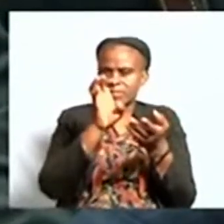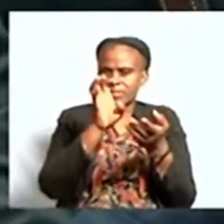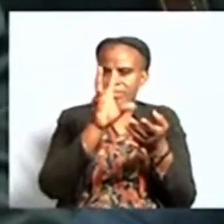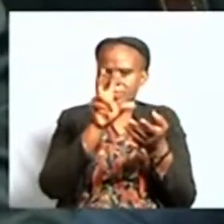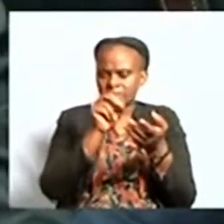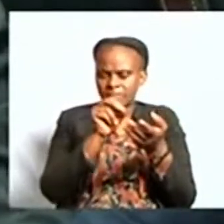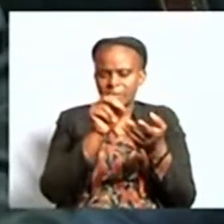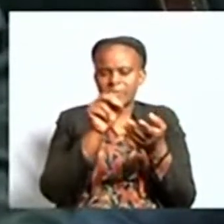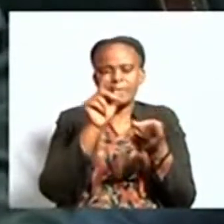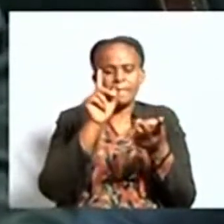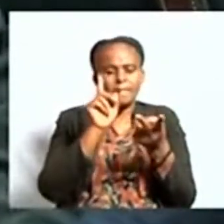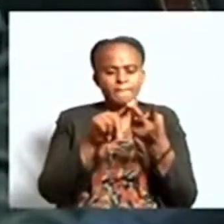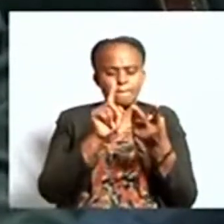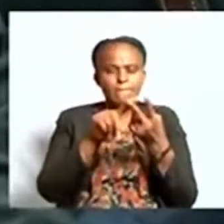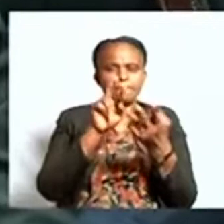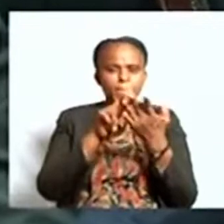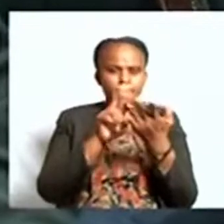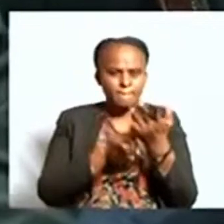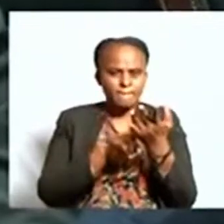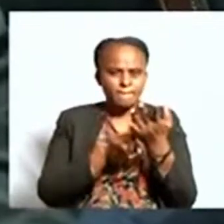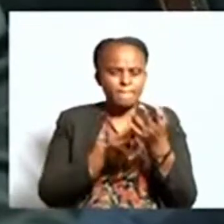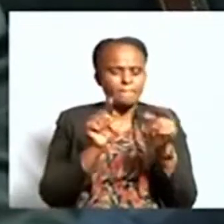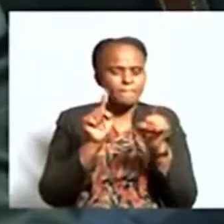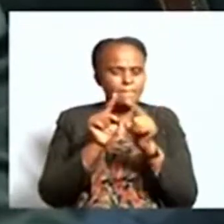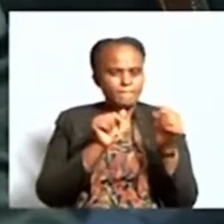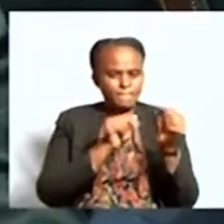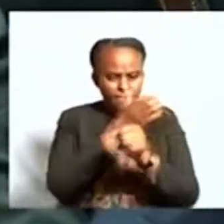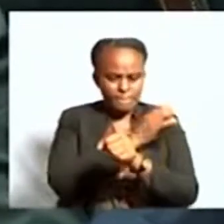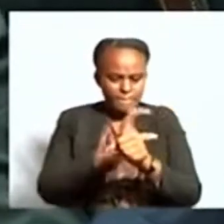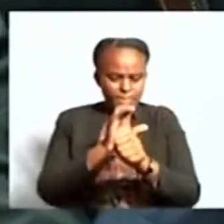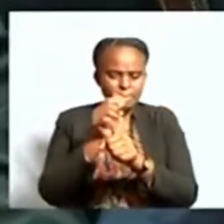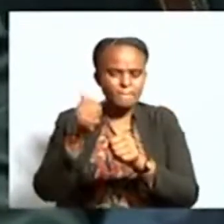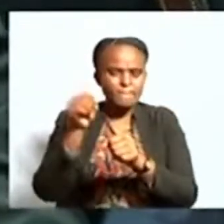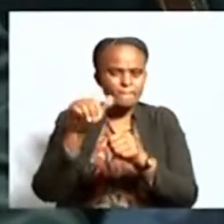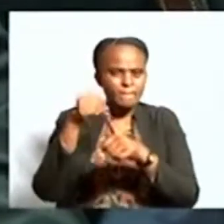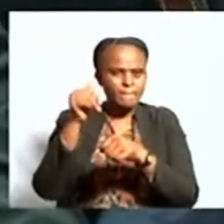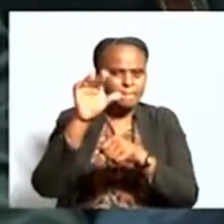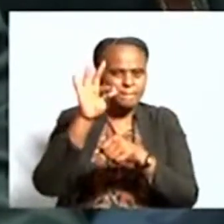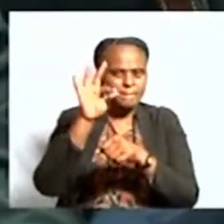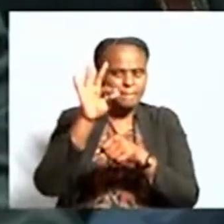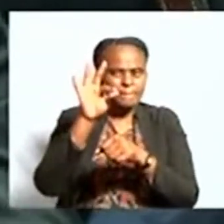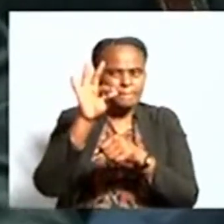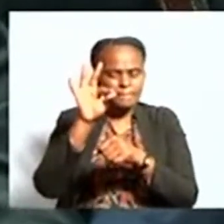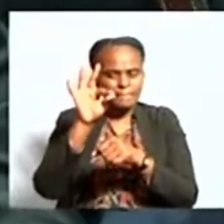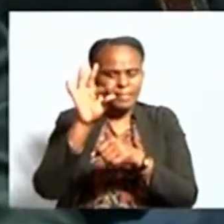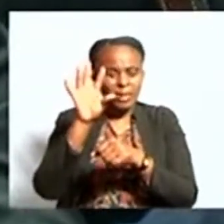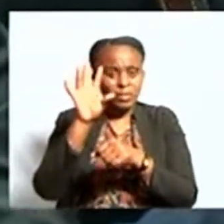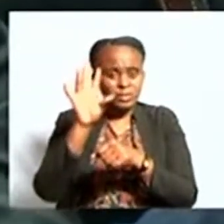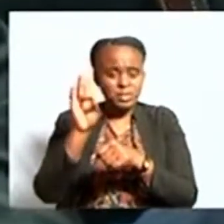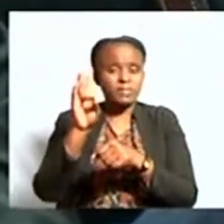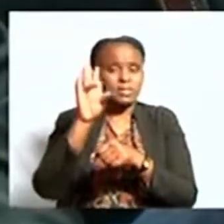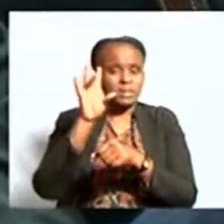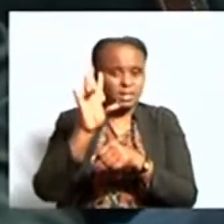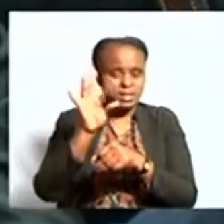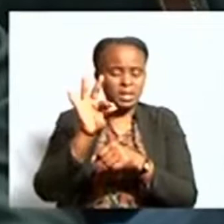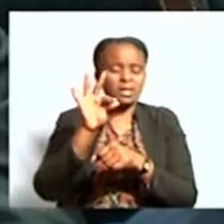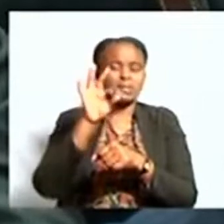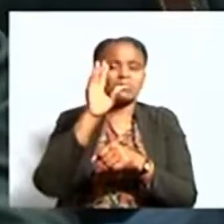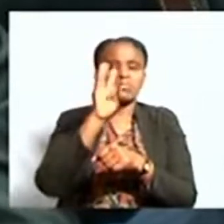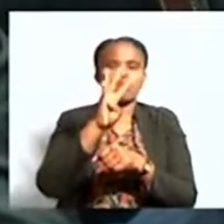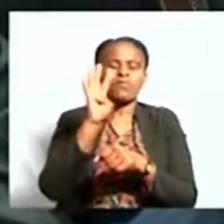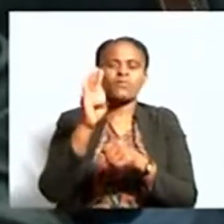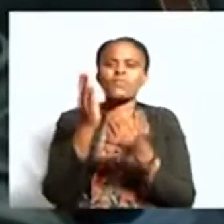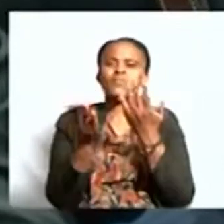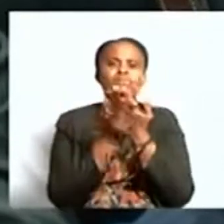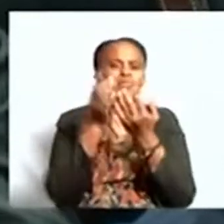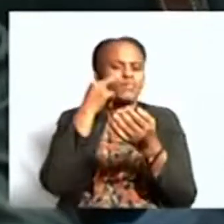84,630. The other generated report by the system was giving them 79,444. So all those reports, again, they are not attached here